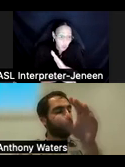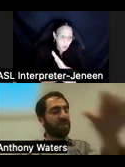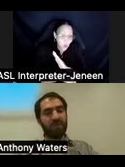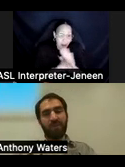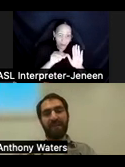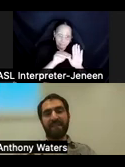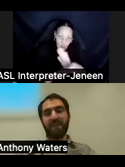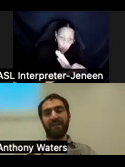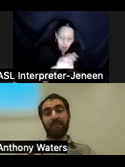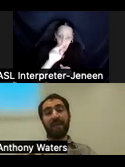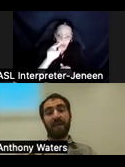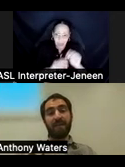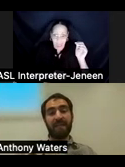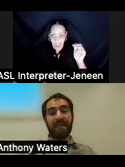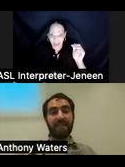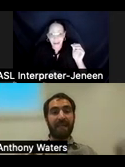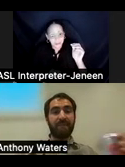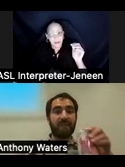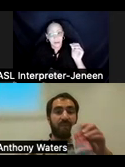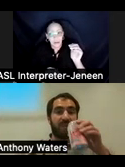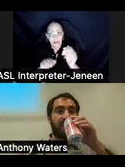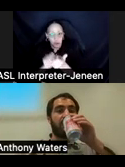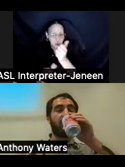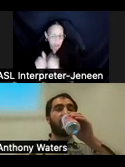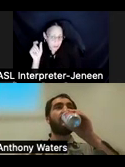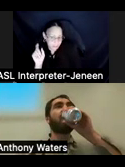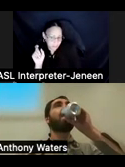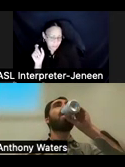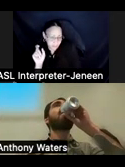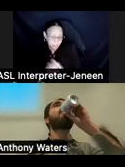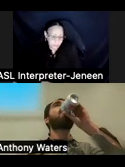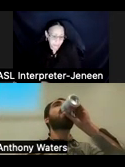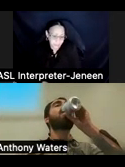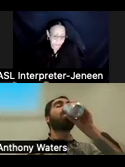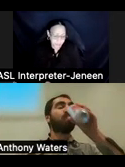More people in the US are killed by homicide than die by suicide.